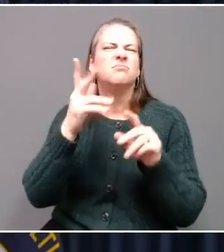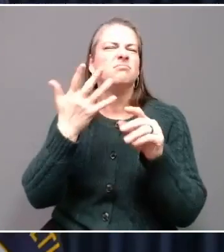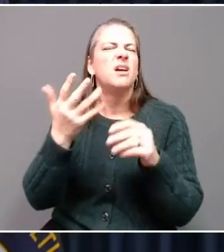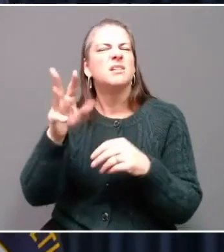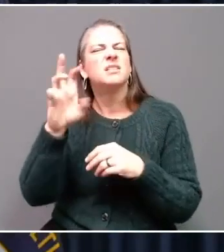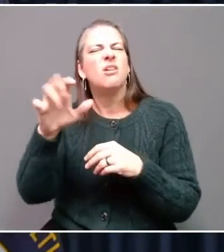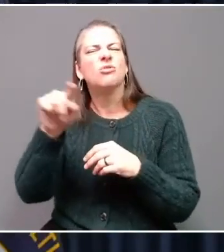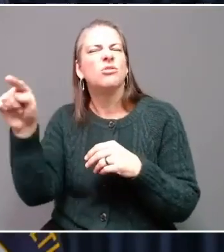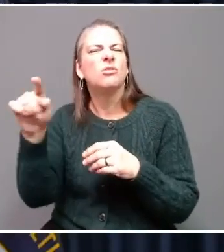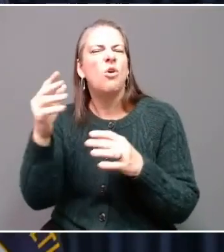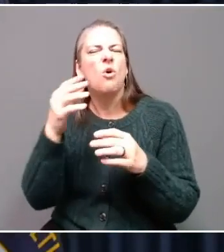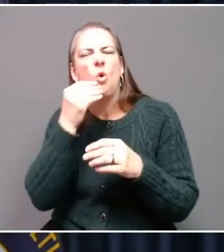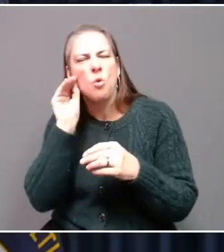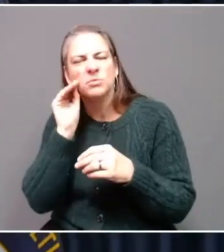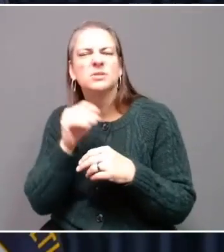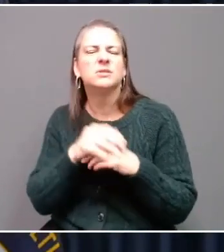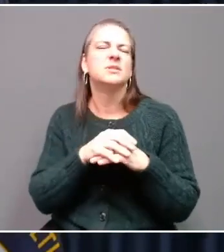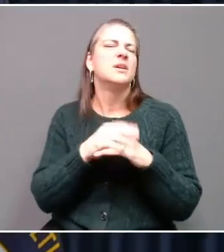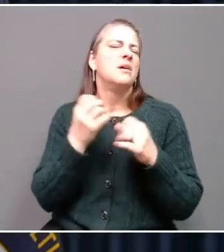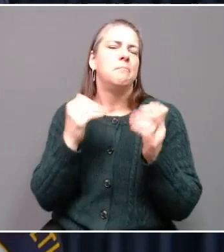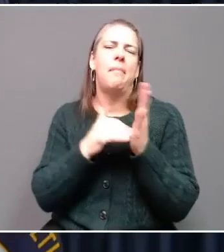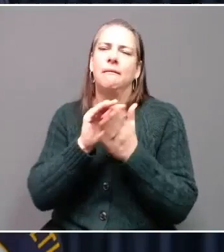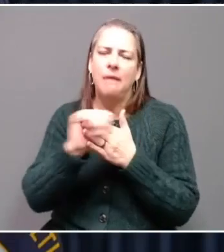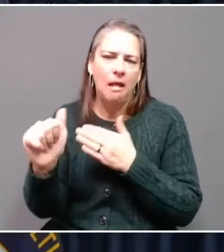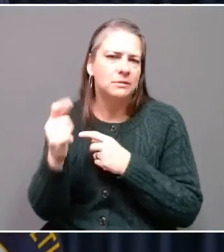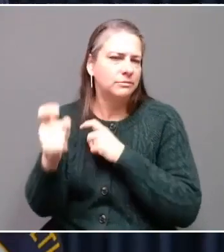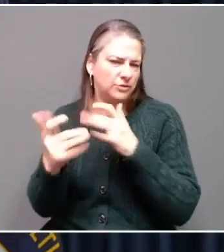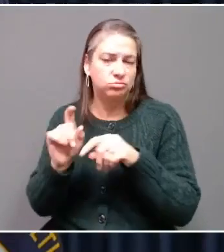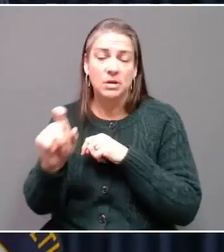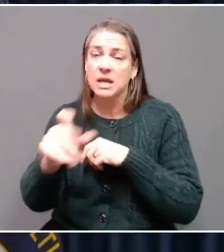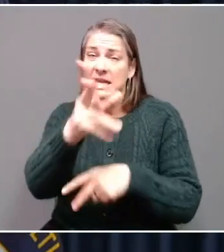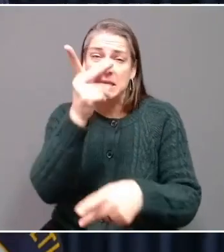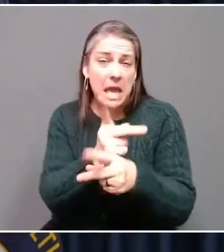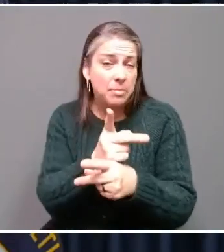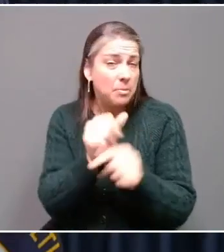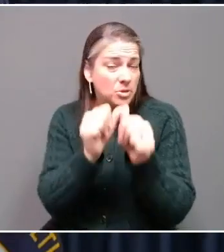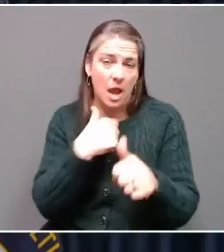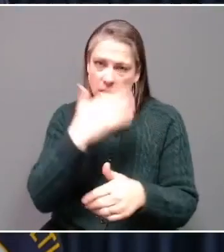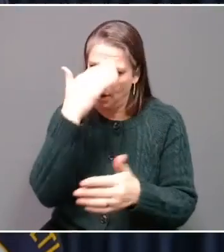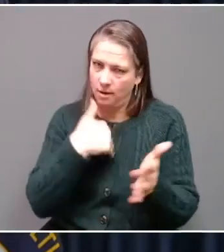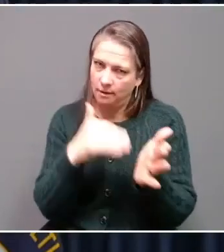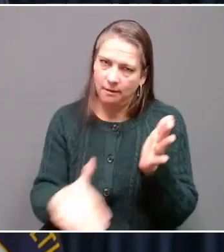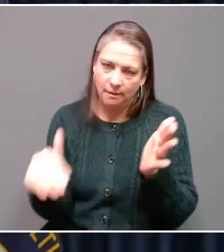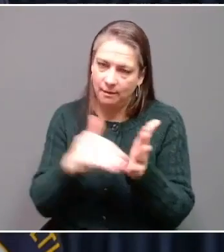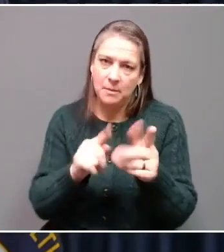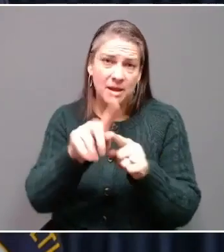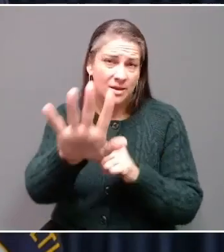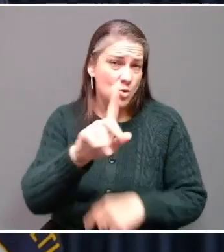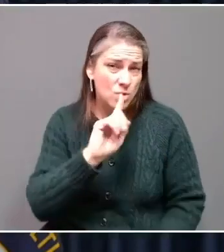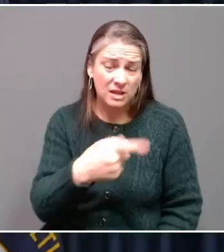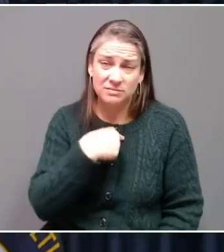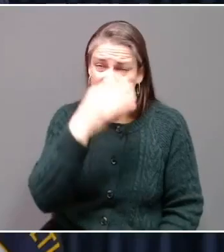million. So I know I say this every week, but it's important. Keep pursuing your claim. $1 million each week is a lot of money for